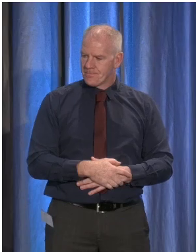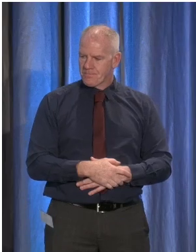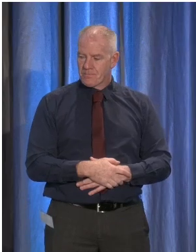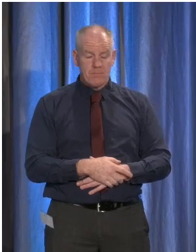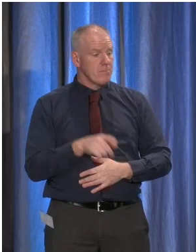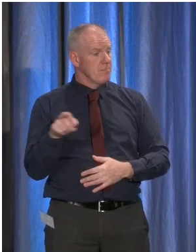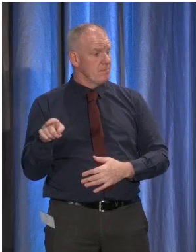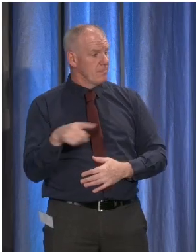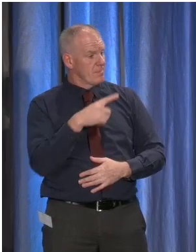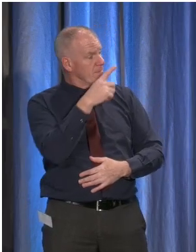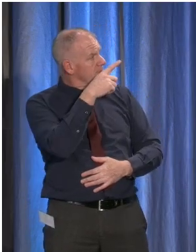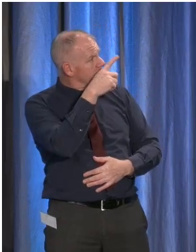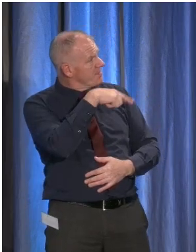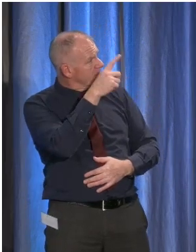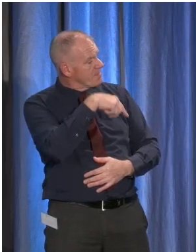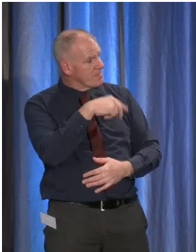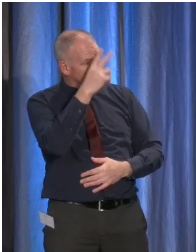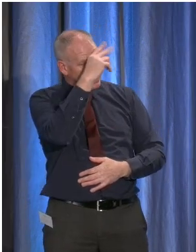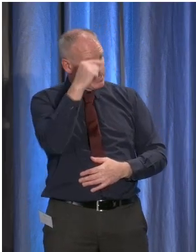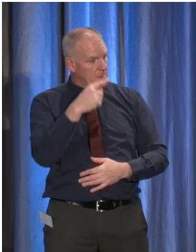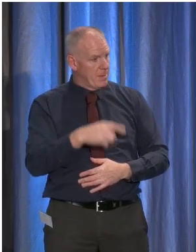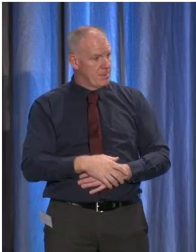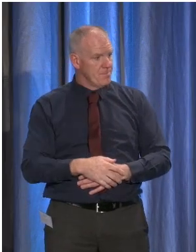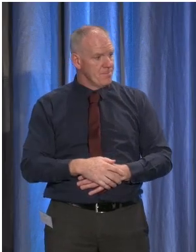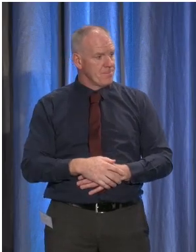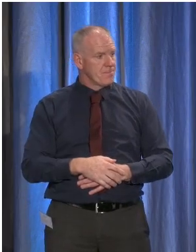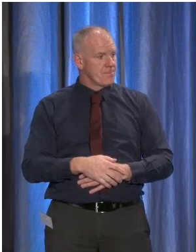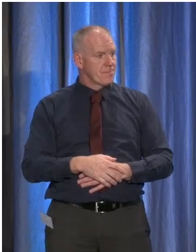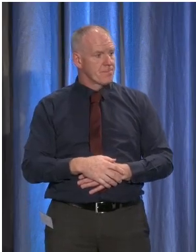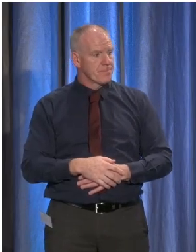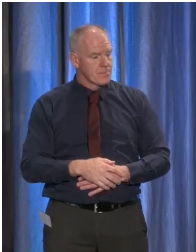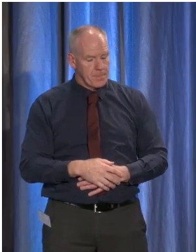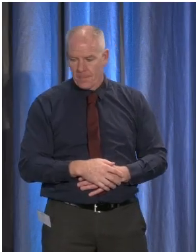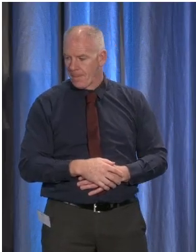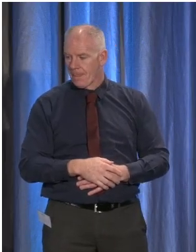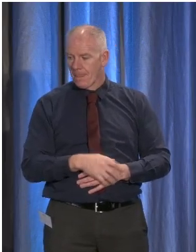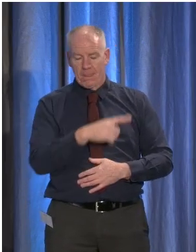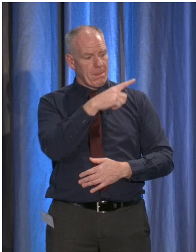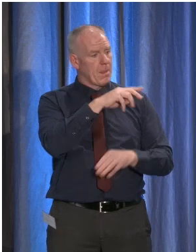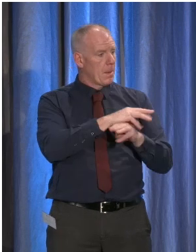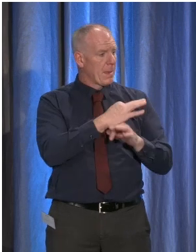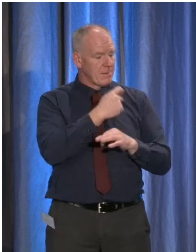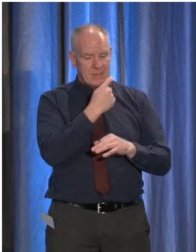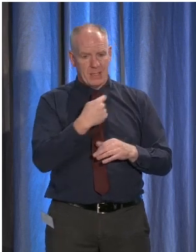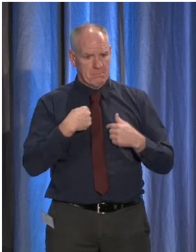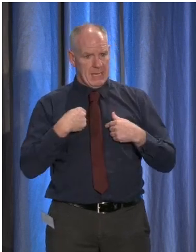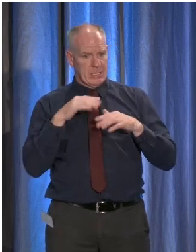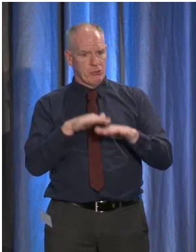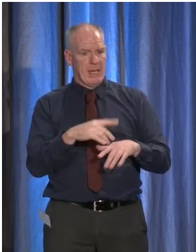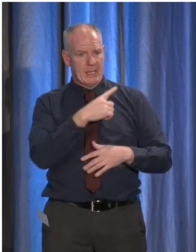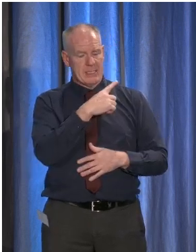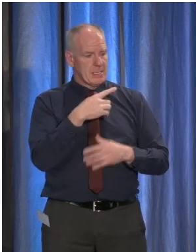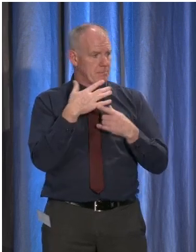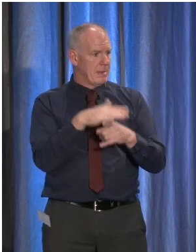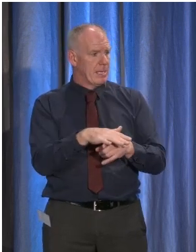I'd like to read an example from our data. Here is a parent saying, Our child is in